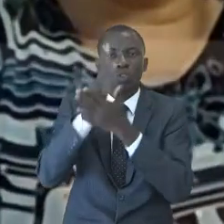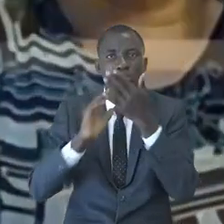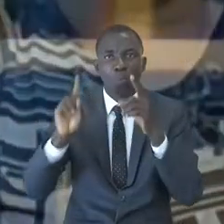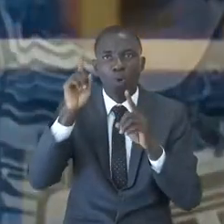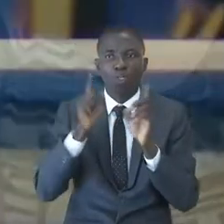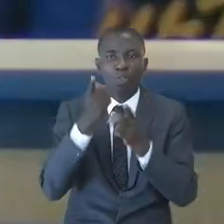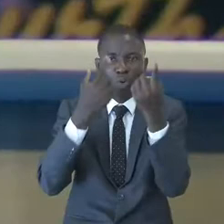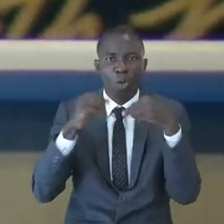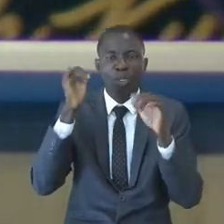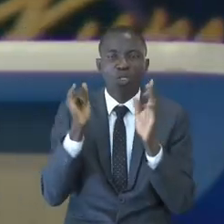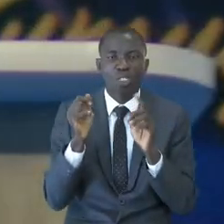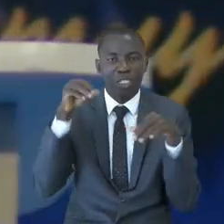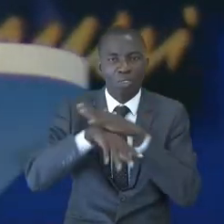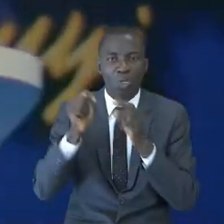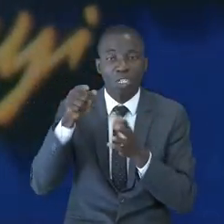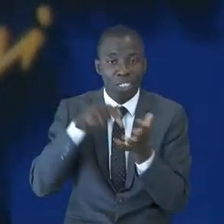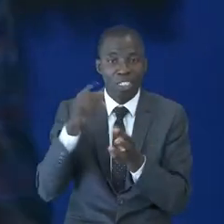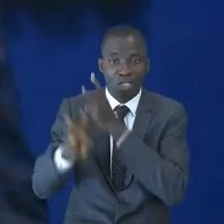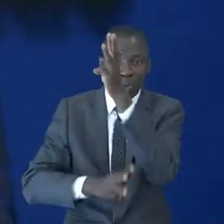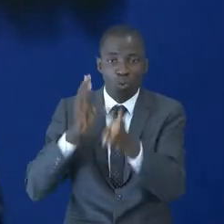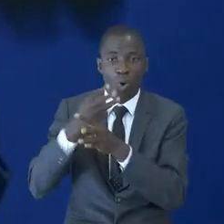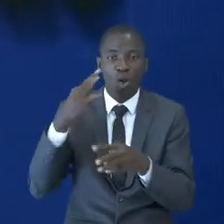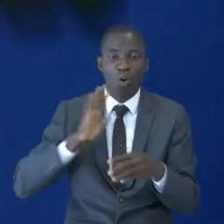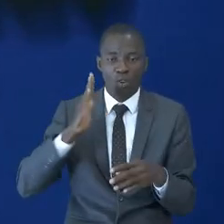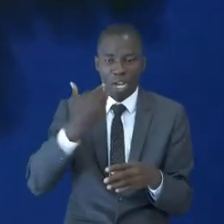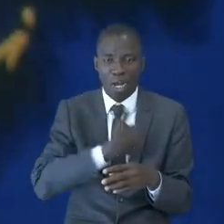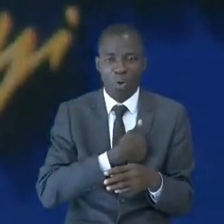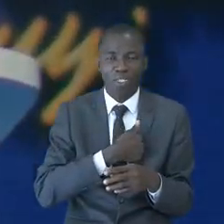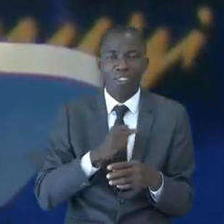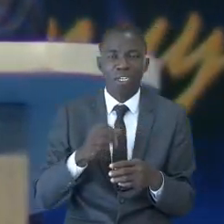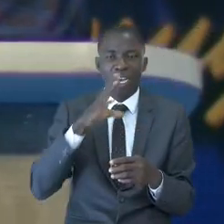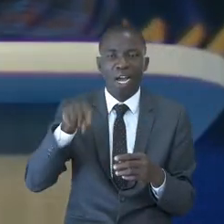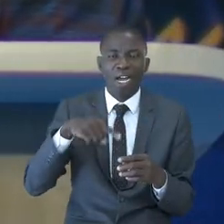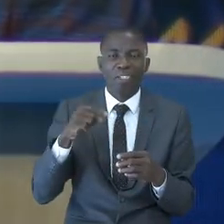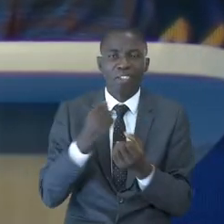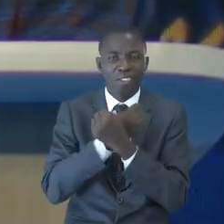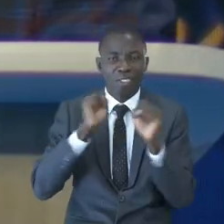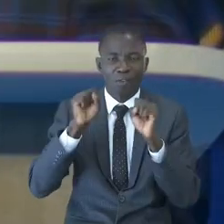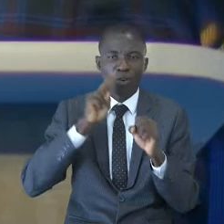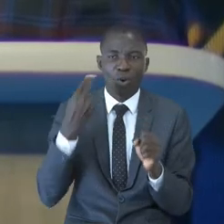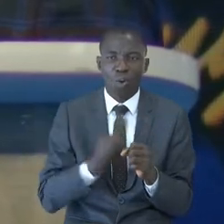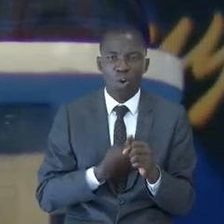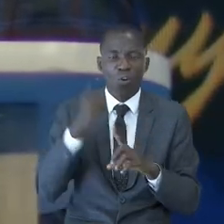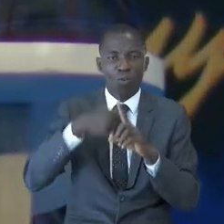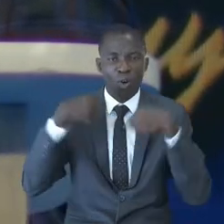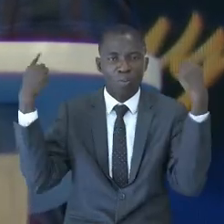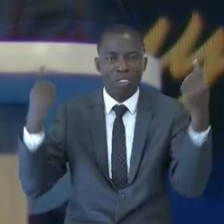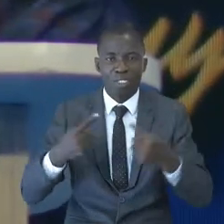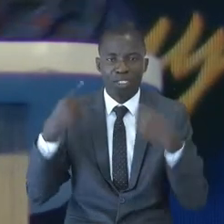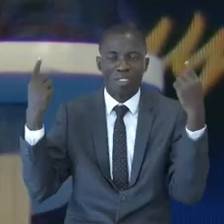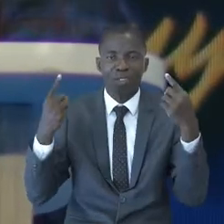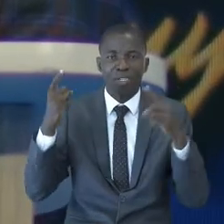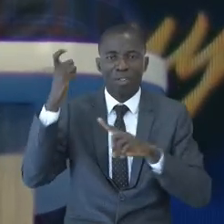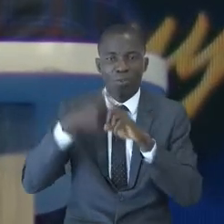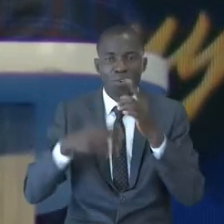into this world of ours and save us from sin,